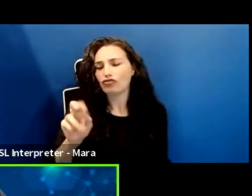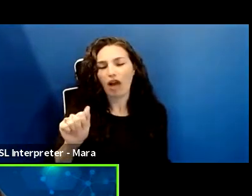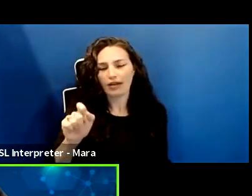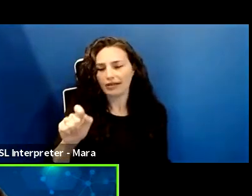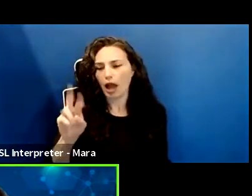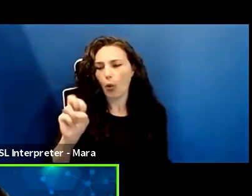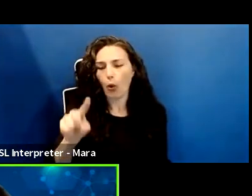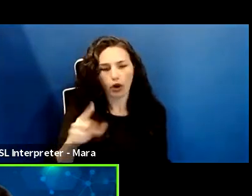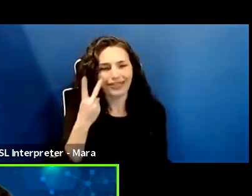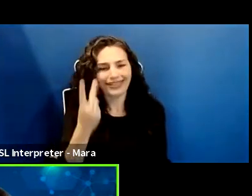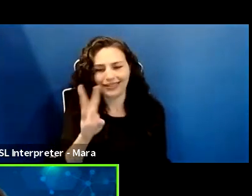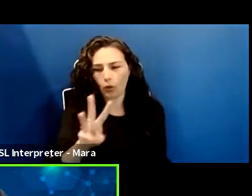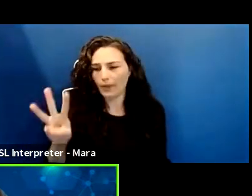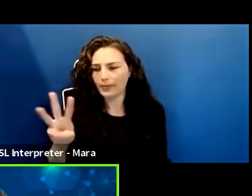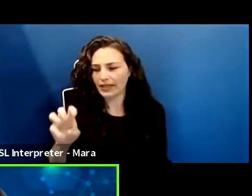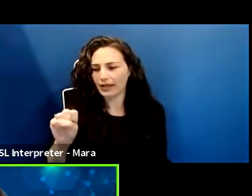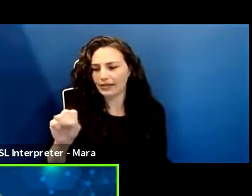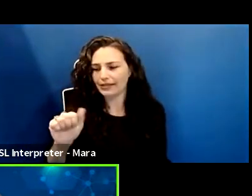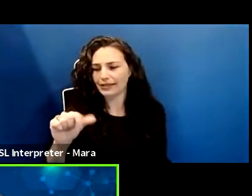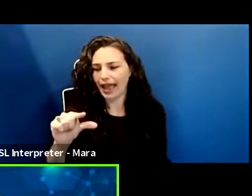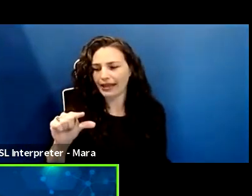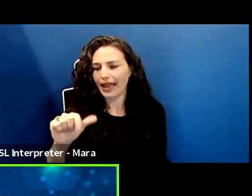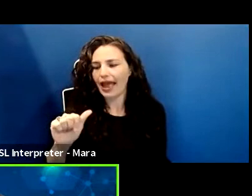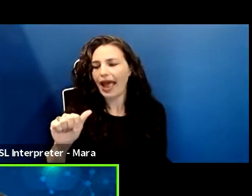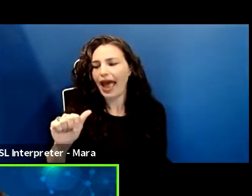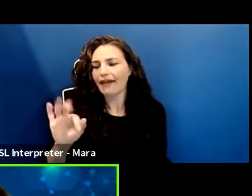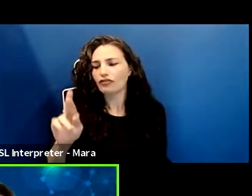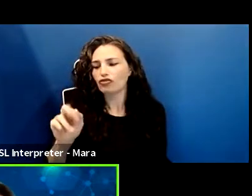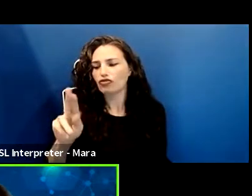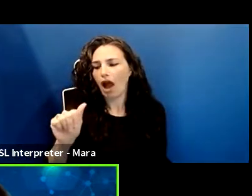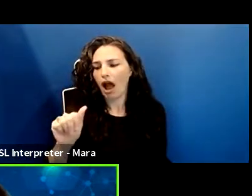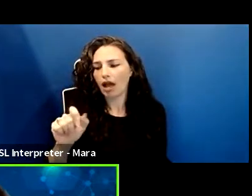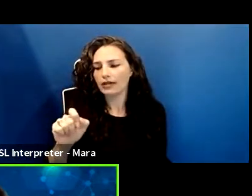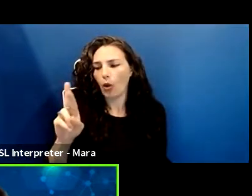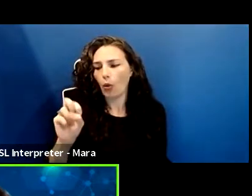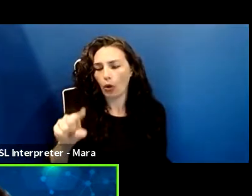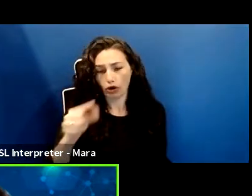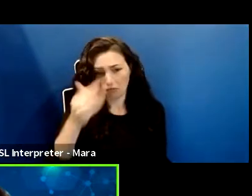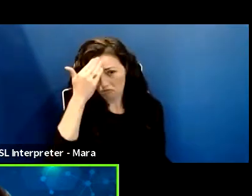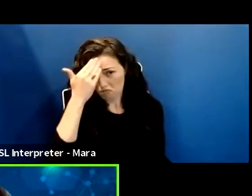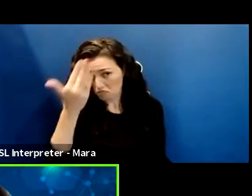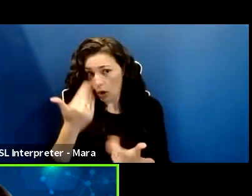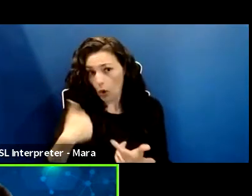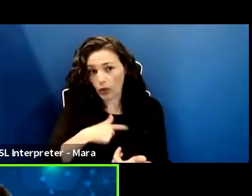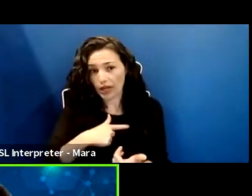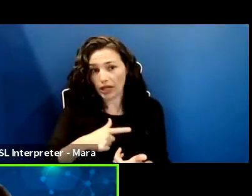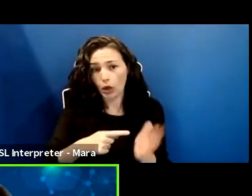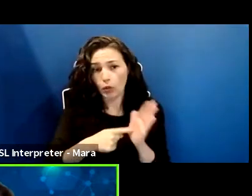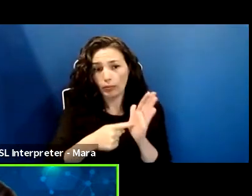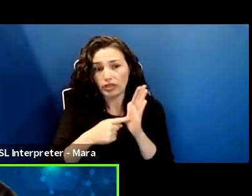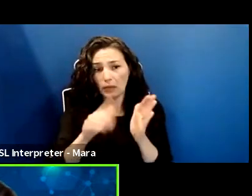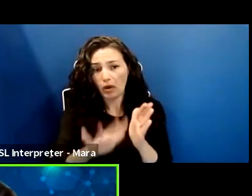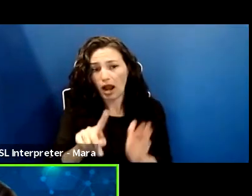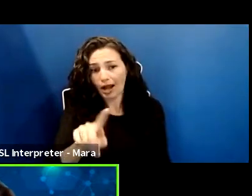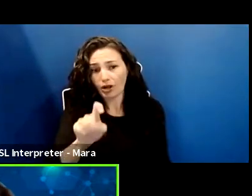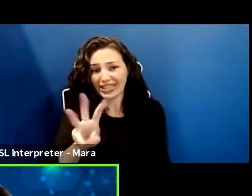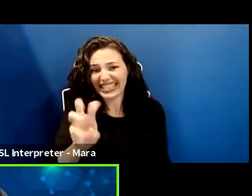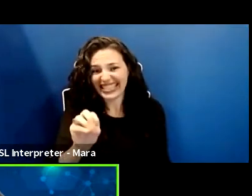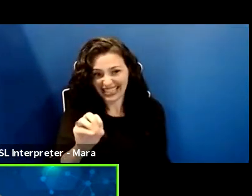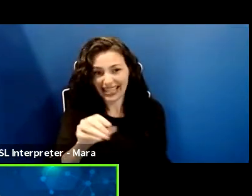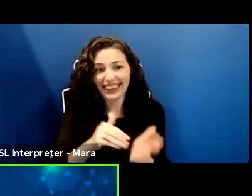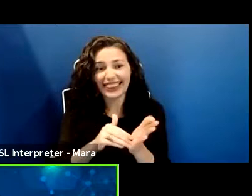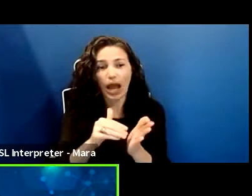sagaftra.org. As most of you probably know, we represent approximately 160,000 actors,